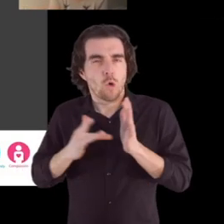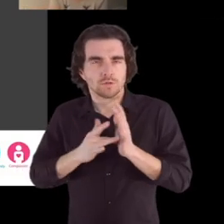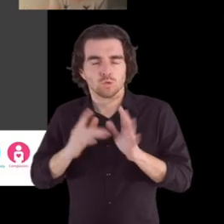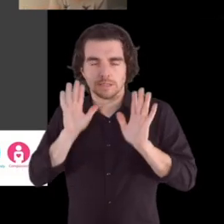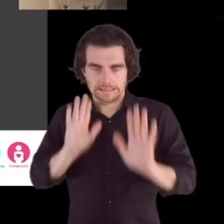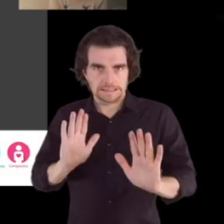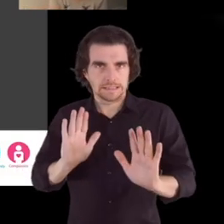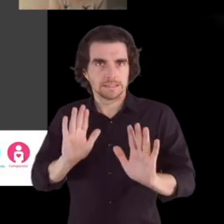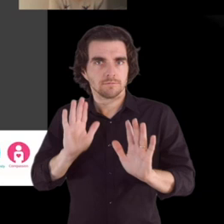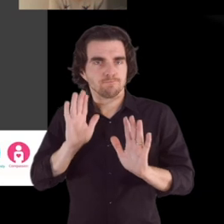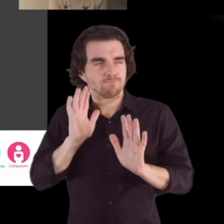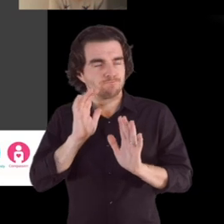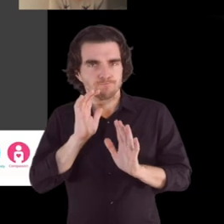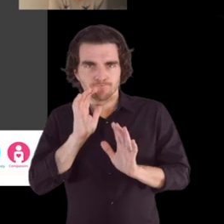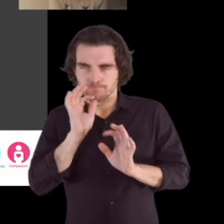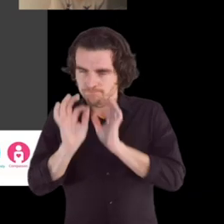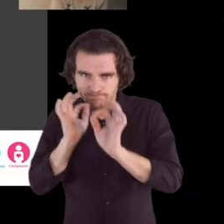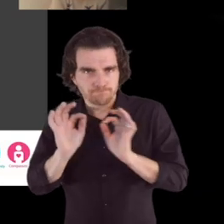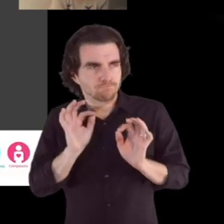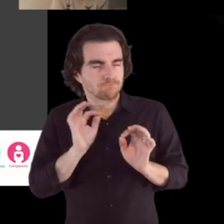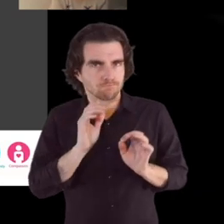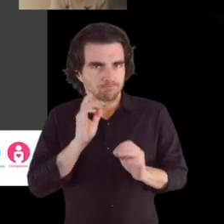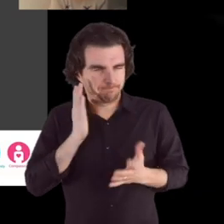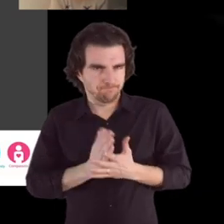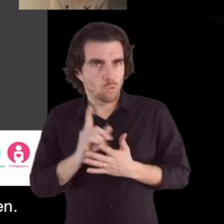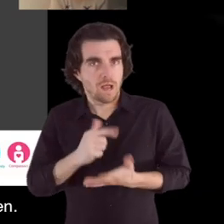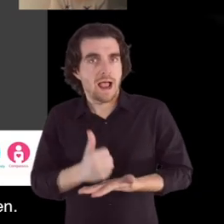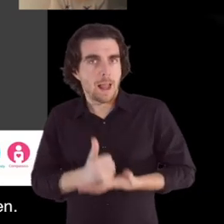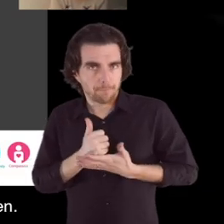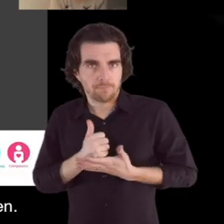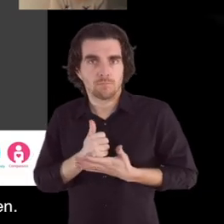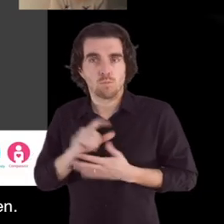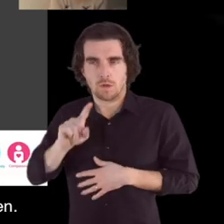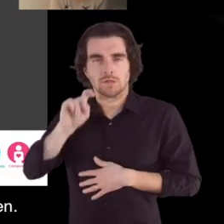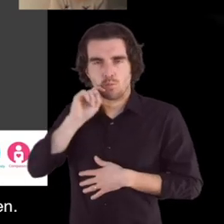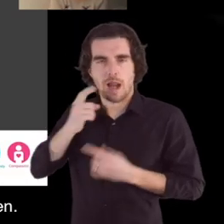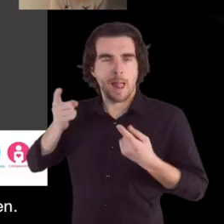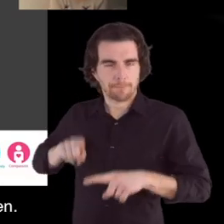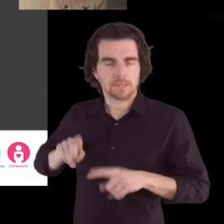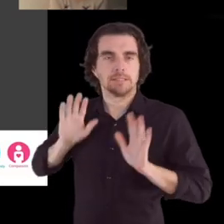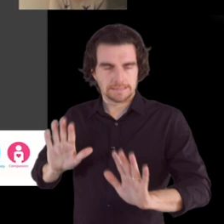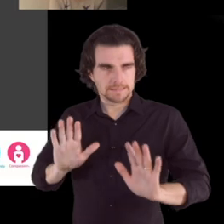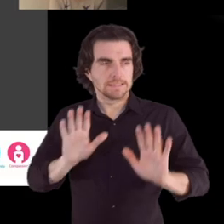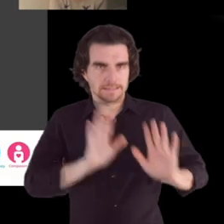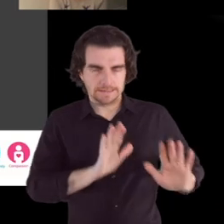And it's important to question that and think, well, is that really helpful right now? You know, what's most likely to happen?